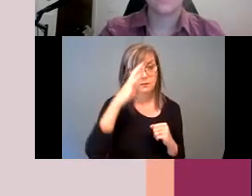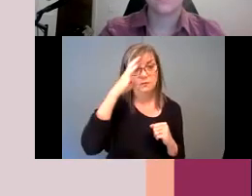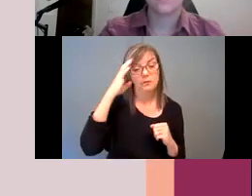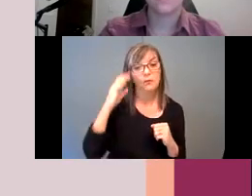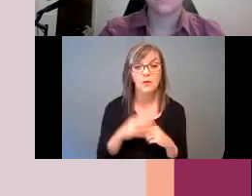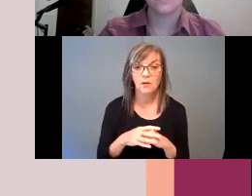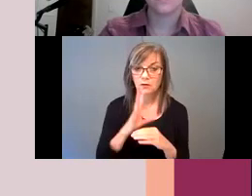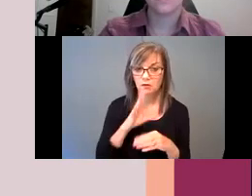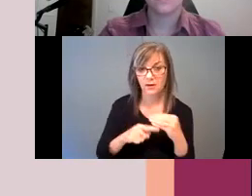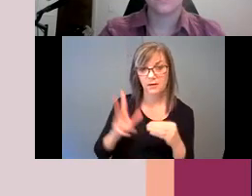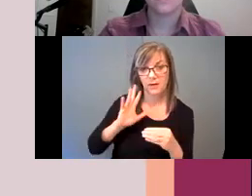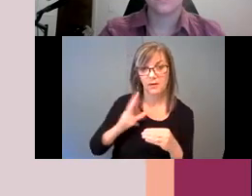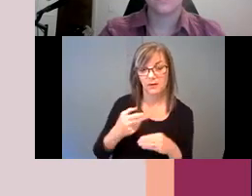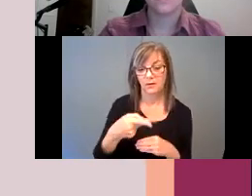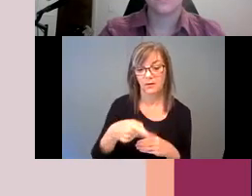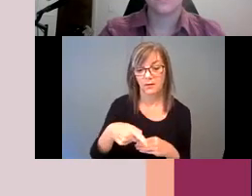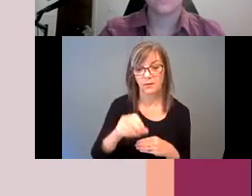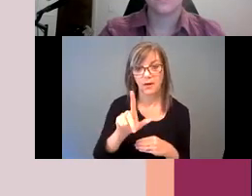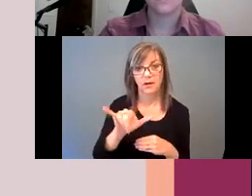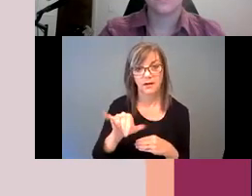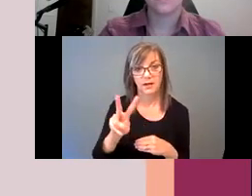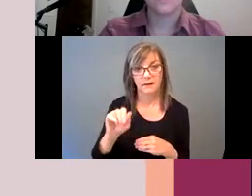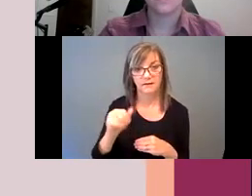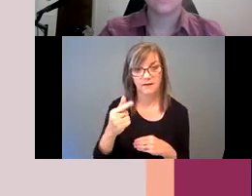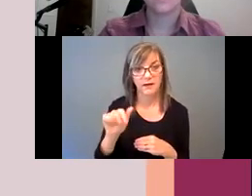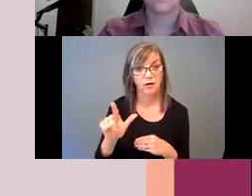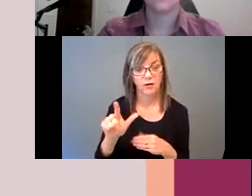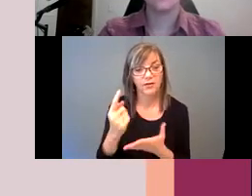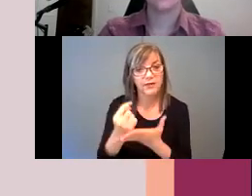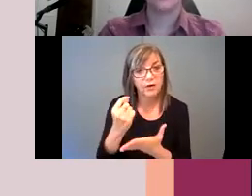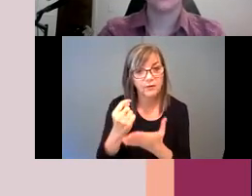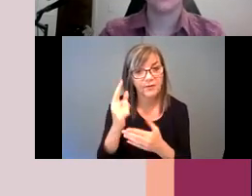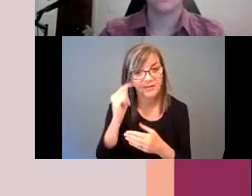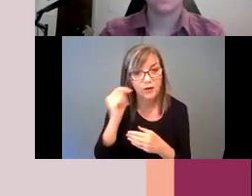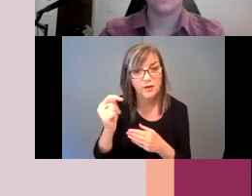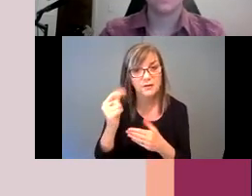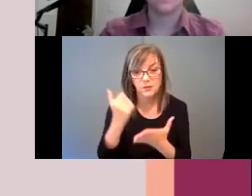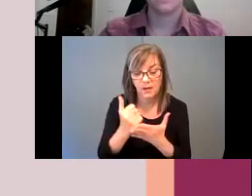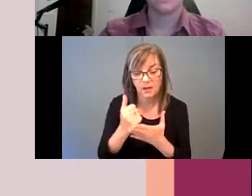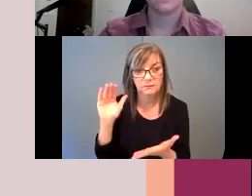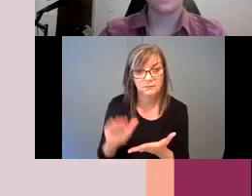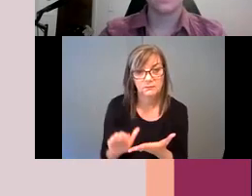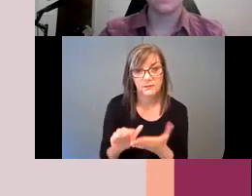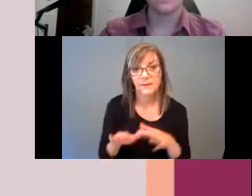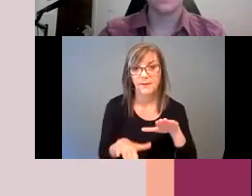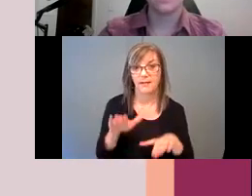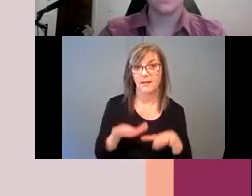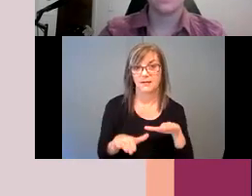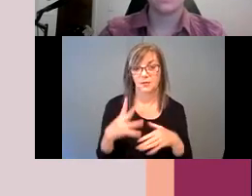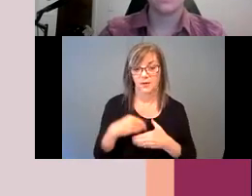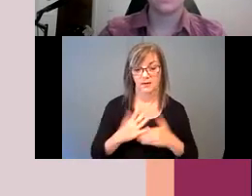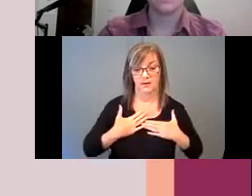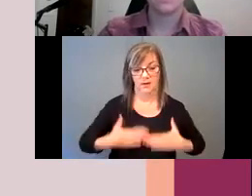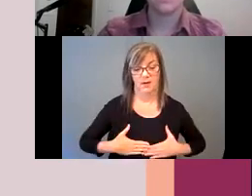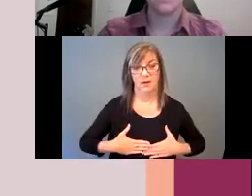polyvagal theory, talking about healing our nervous system to restore balance in our body. So this is kind of a activity